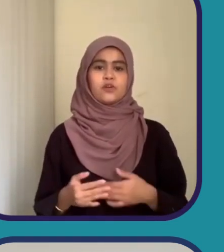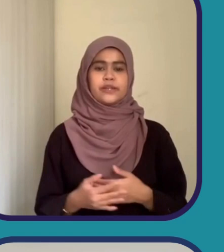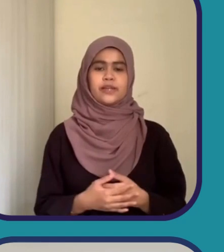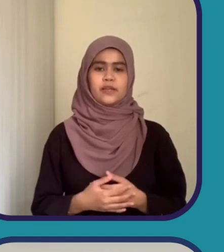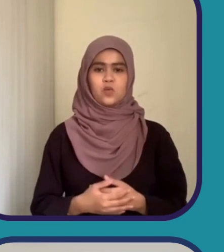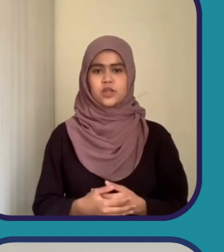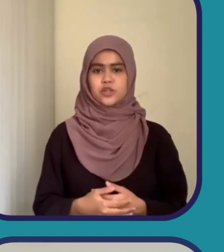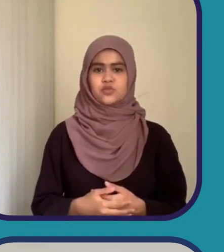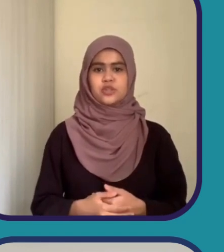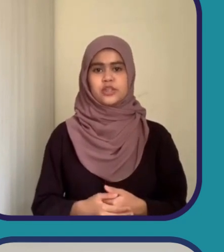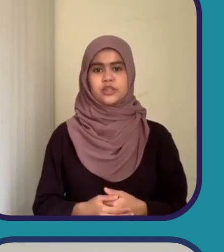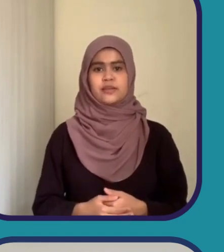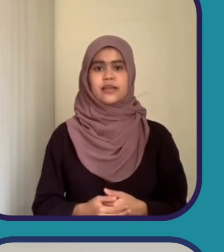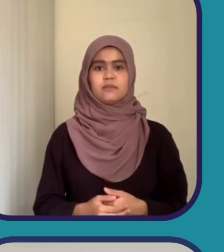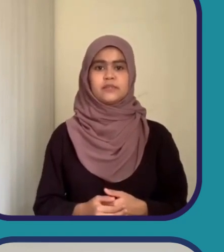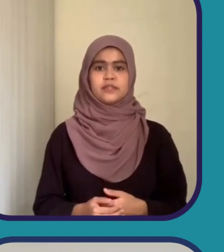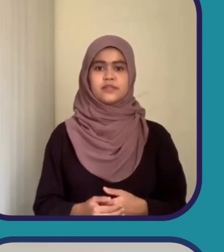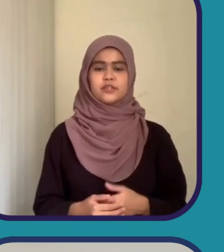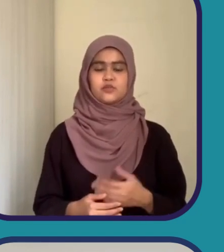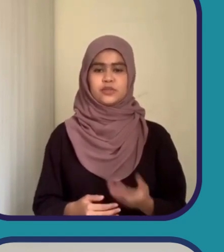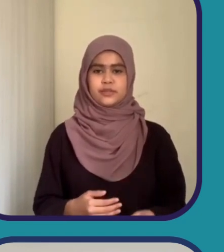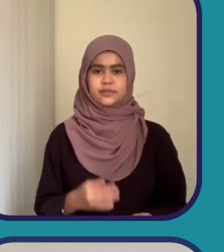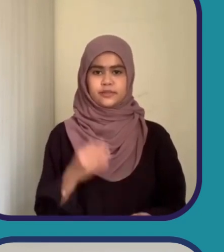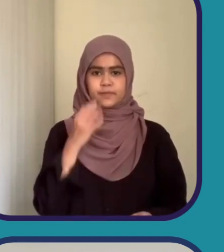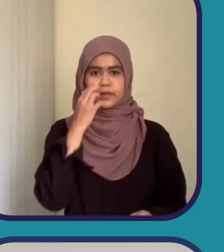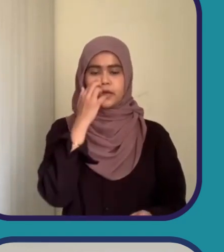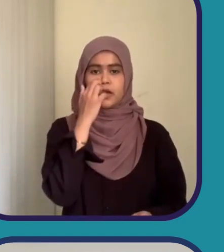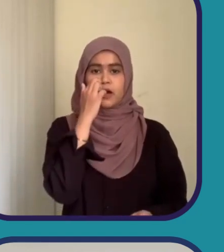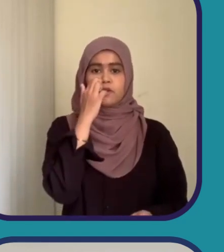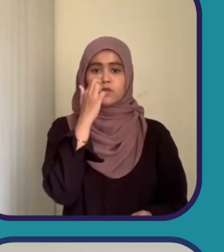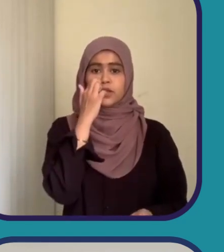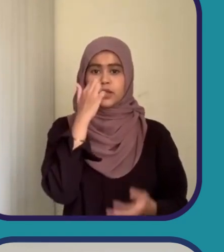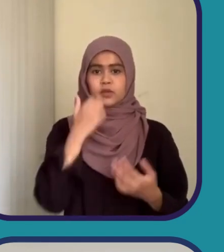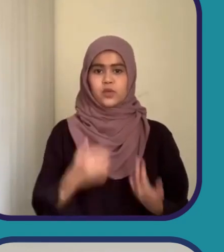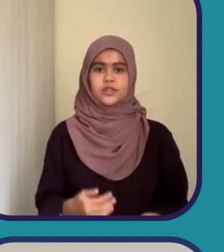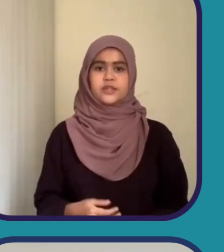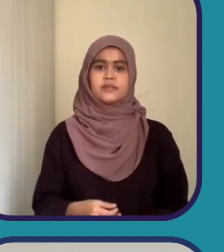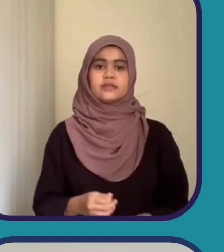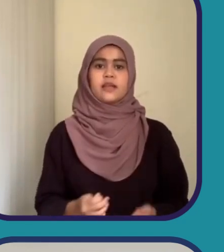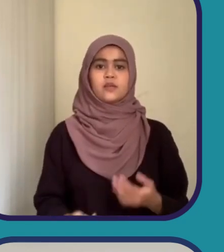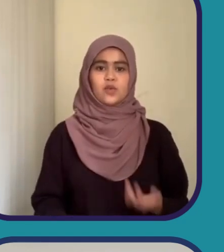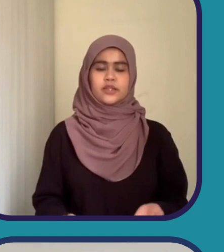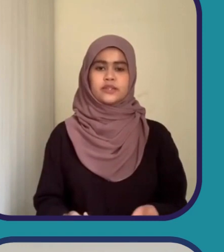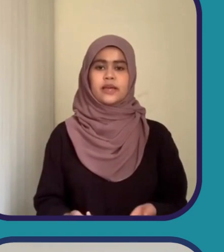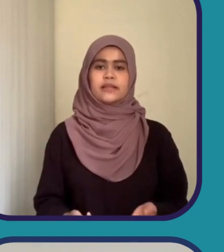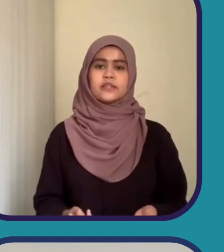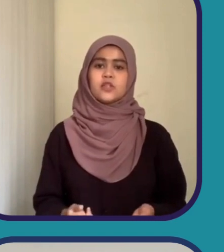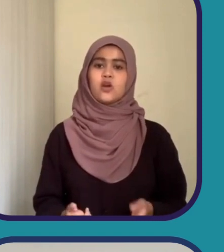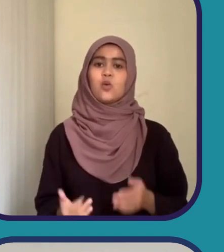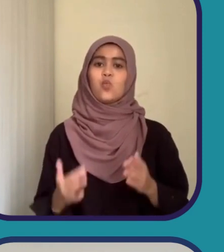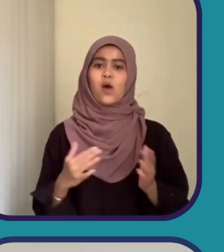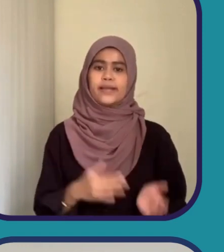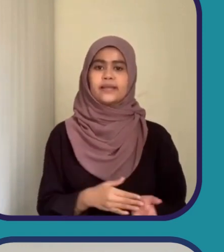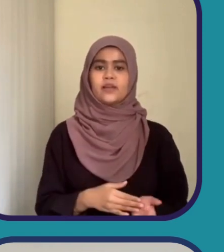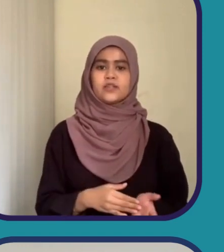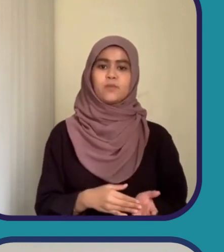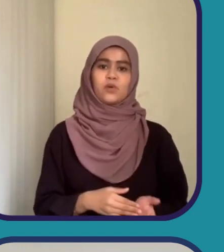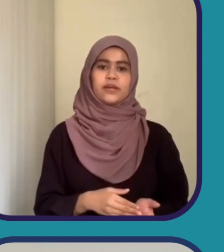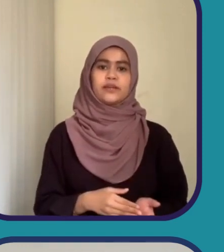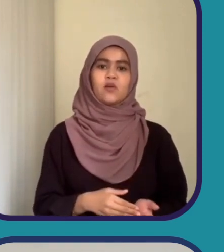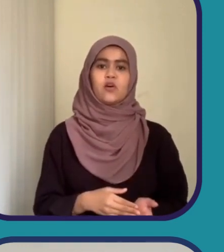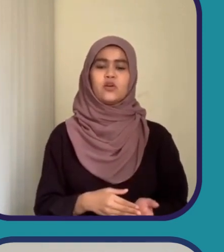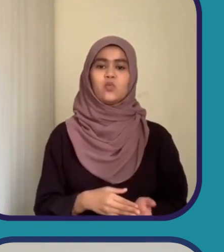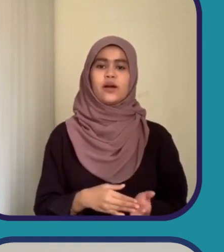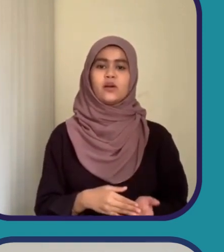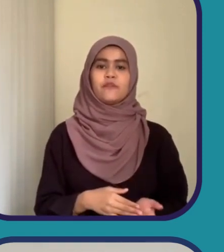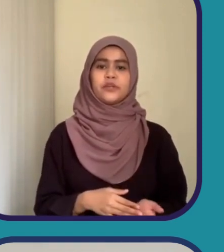best foreign language to teach the elementary student. Foreign language is a language that is not widely